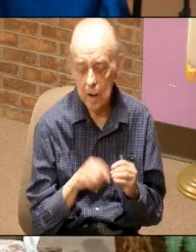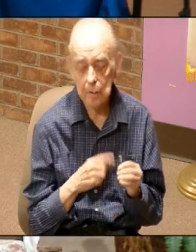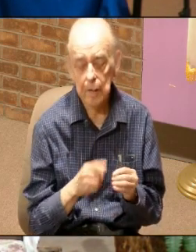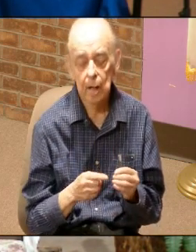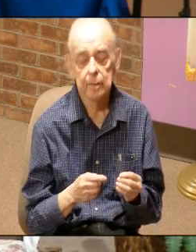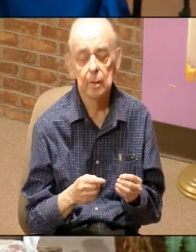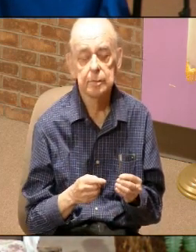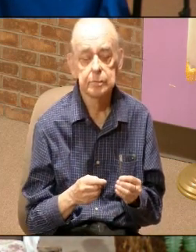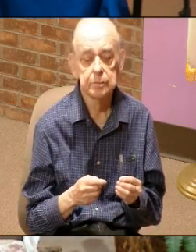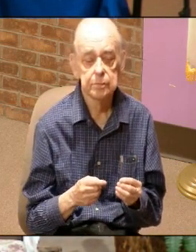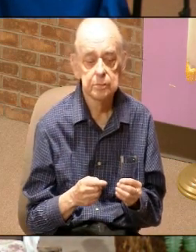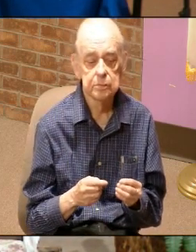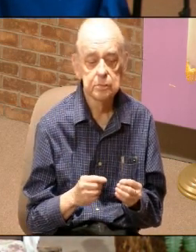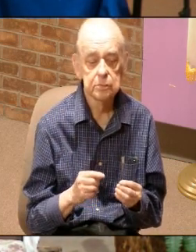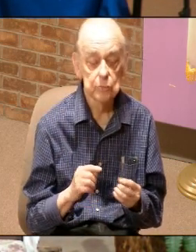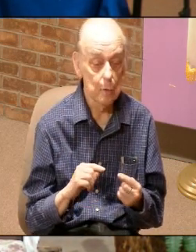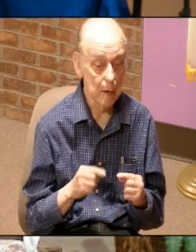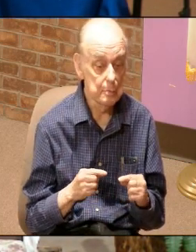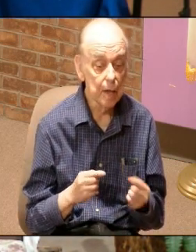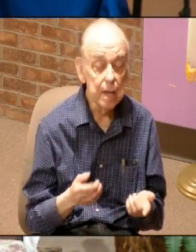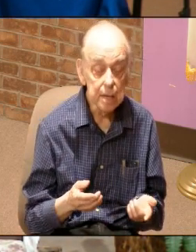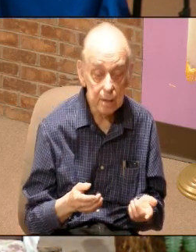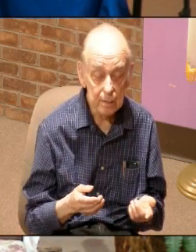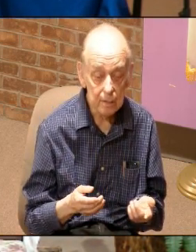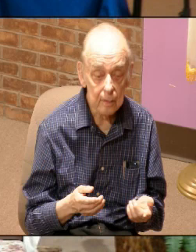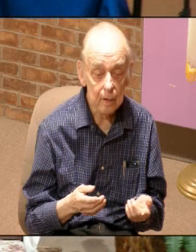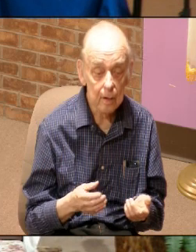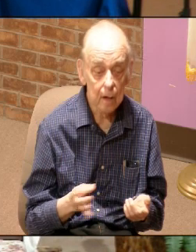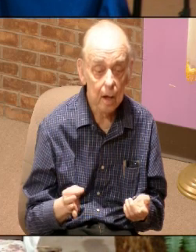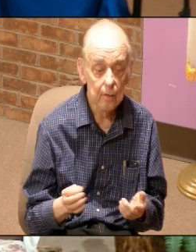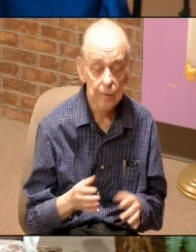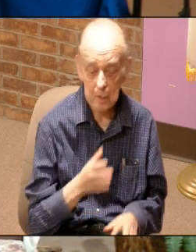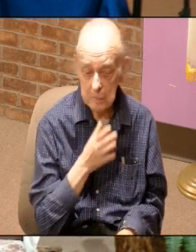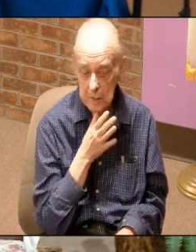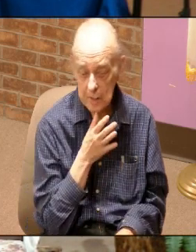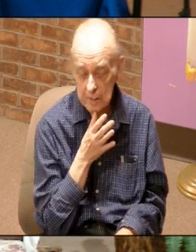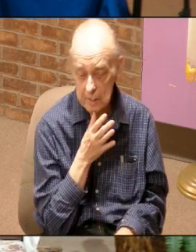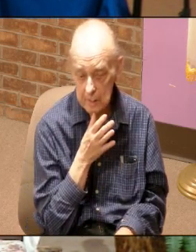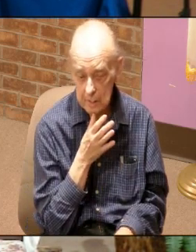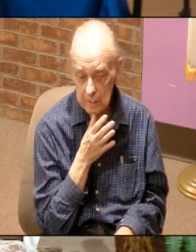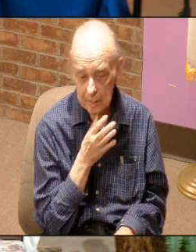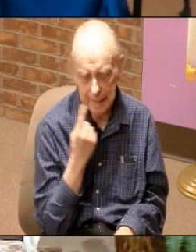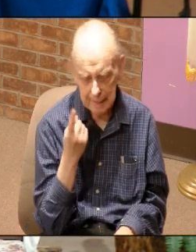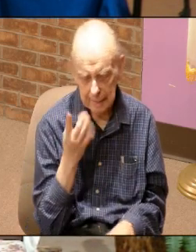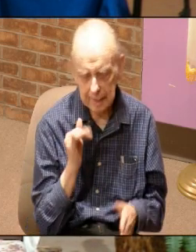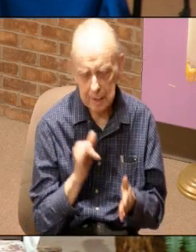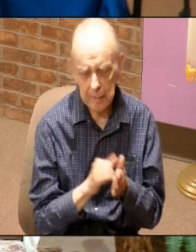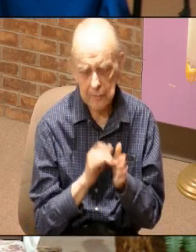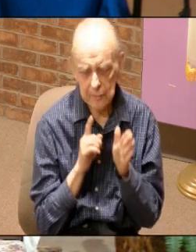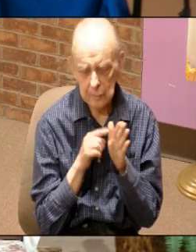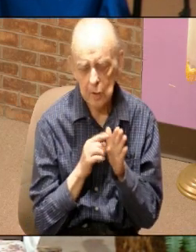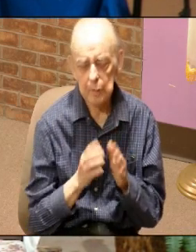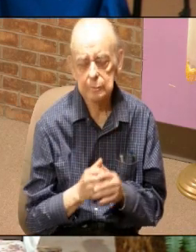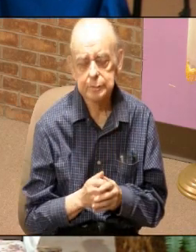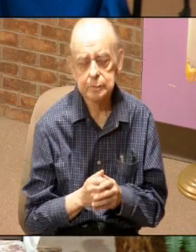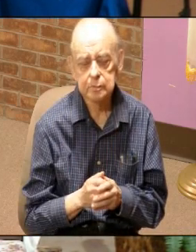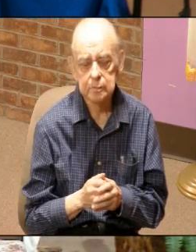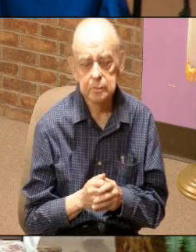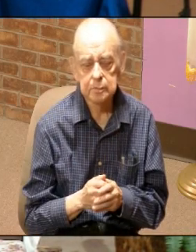the pain of a mother. Think about it for just a moment.